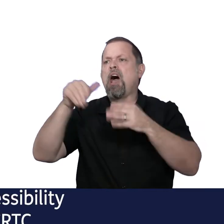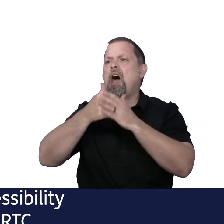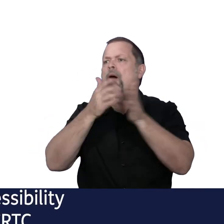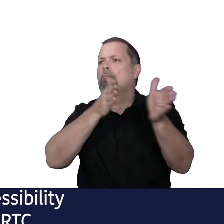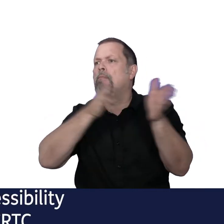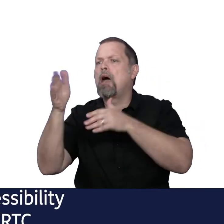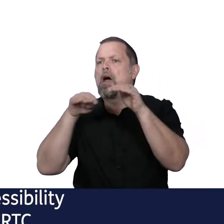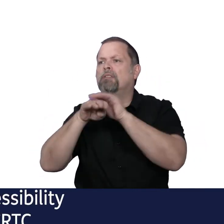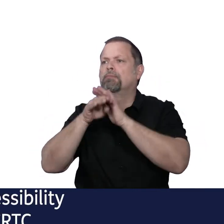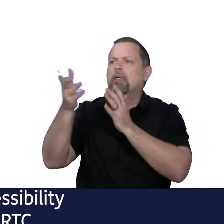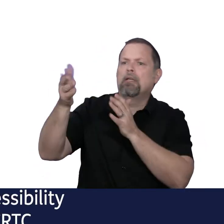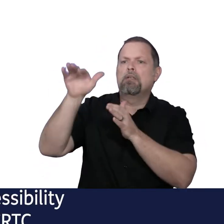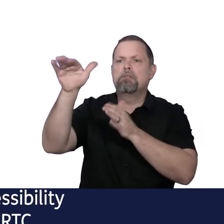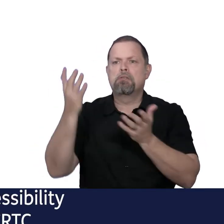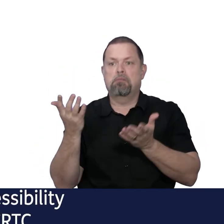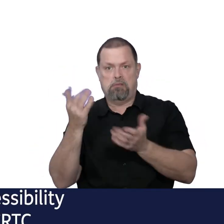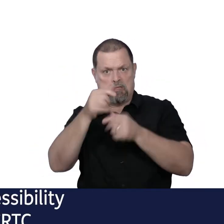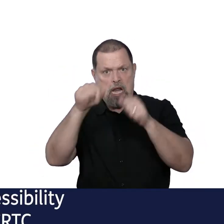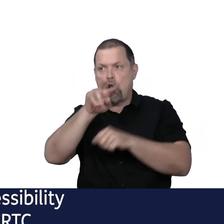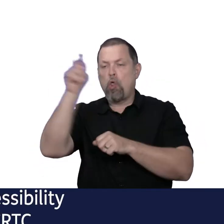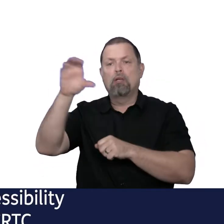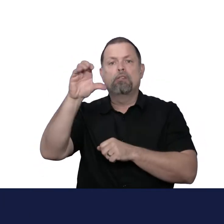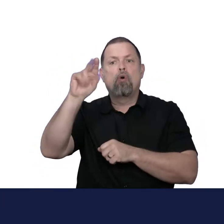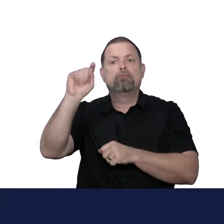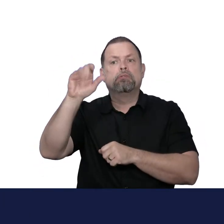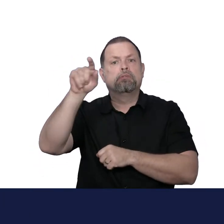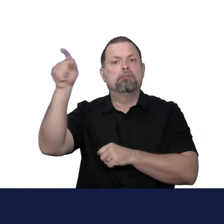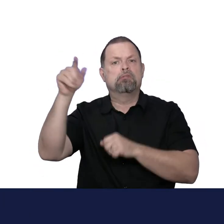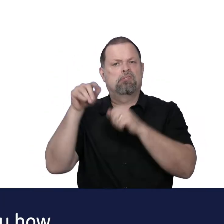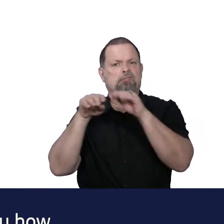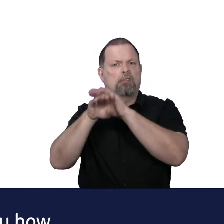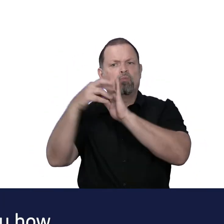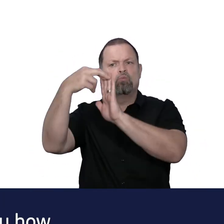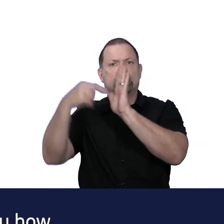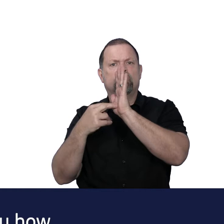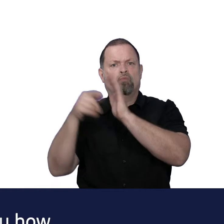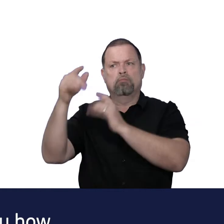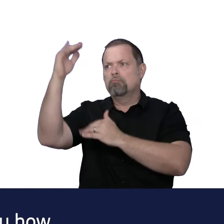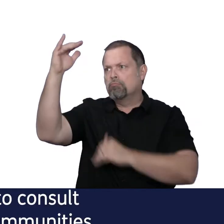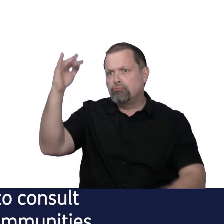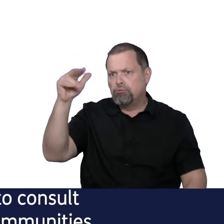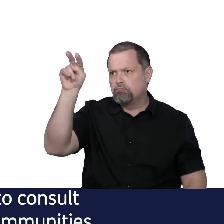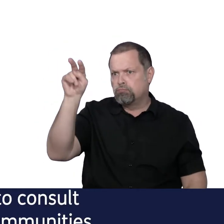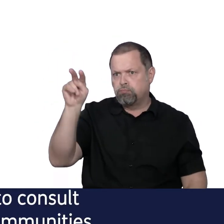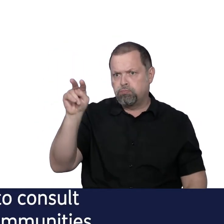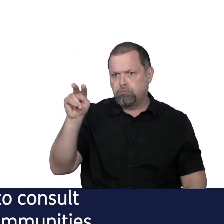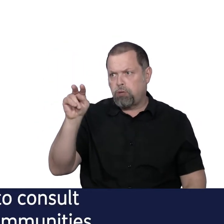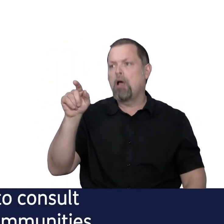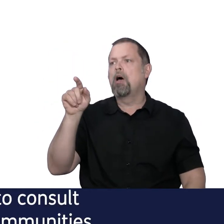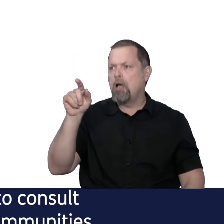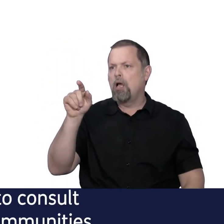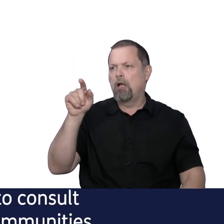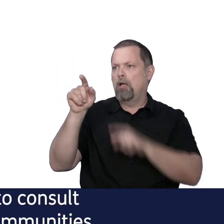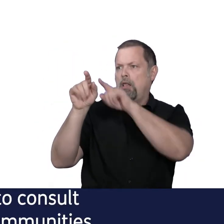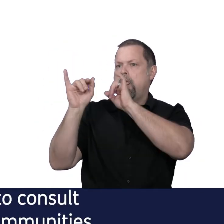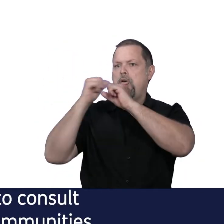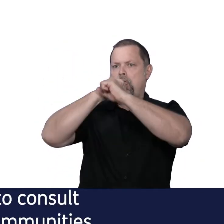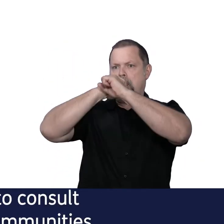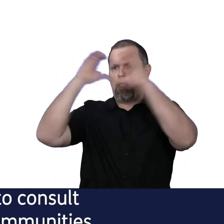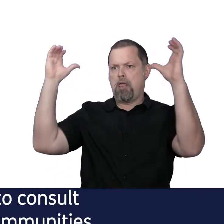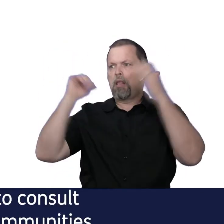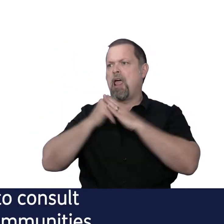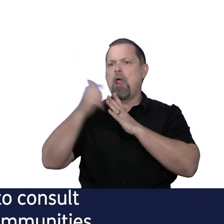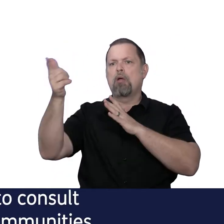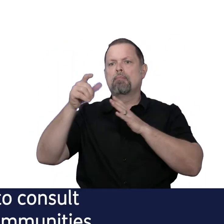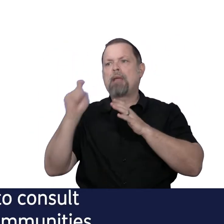could read the accessibility rules made by the CRTC. These rules will tell you how often broadcasters have to consult with